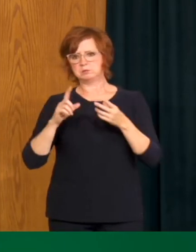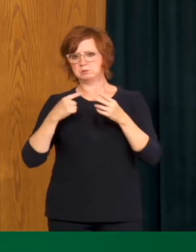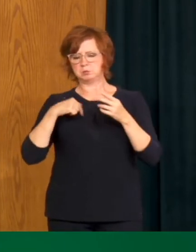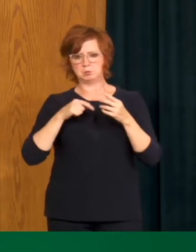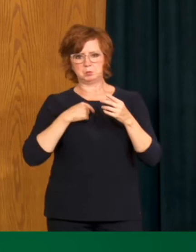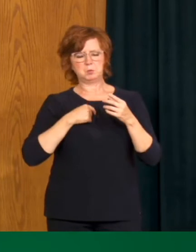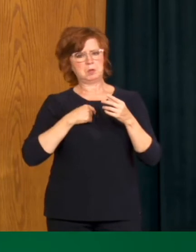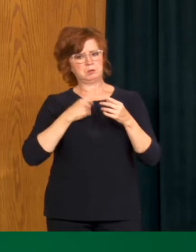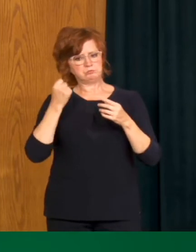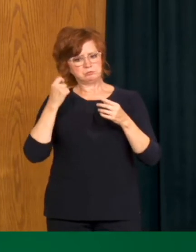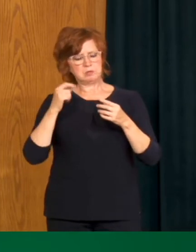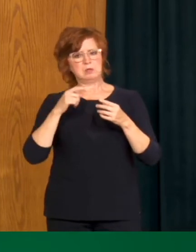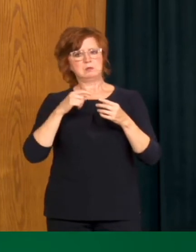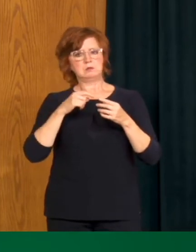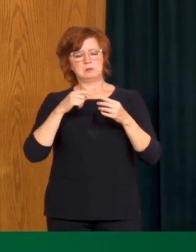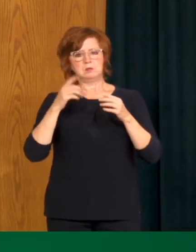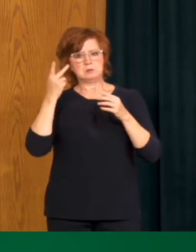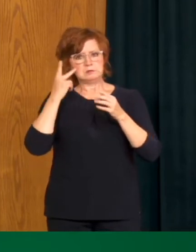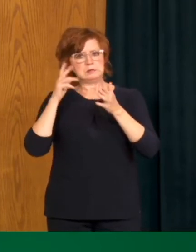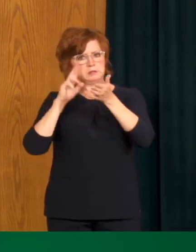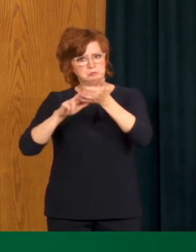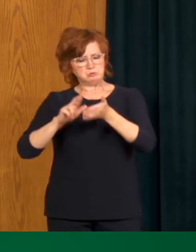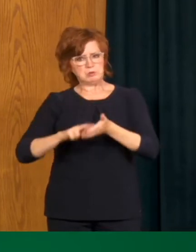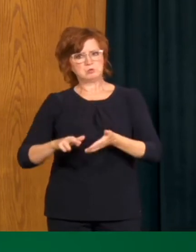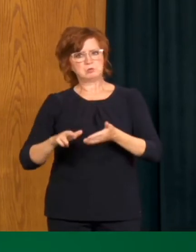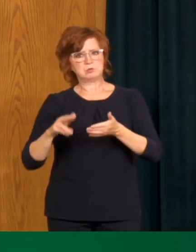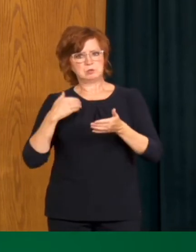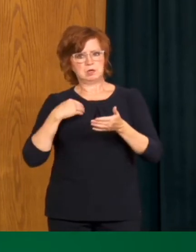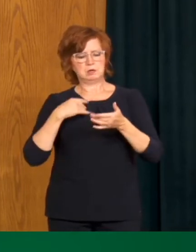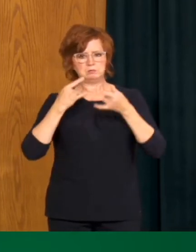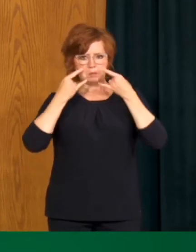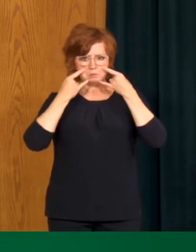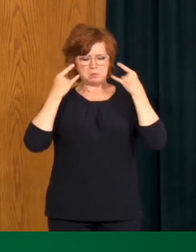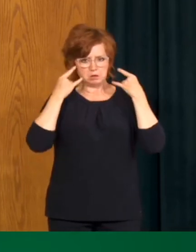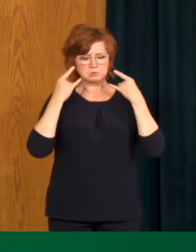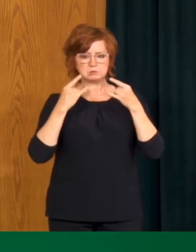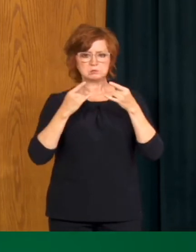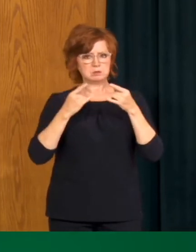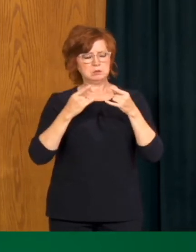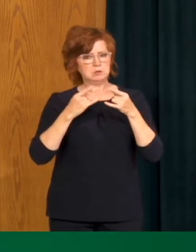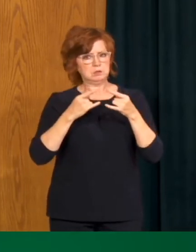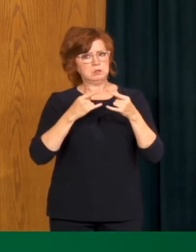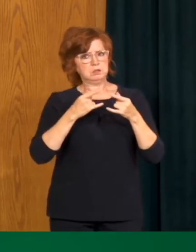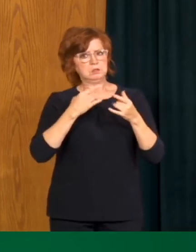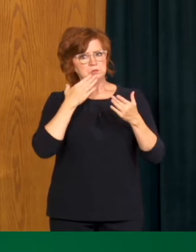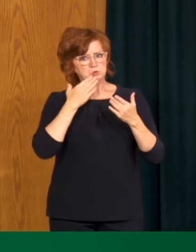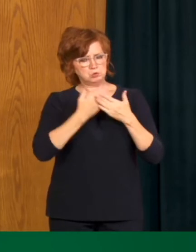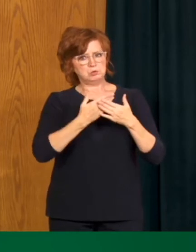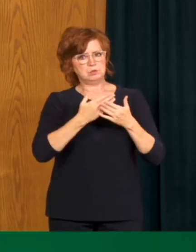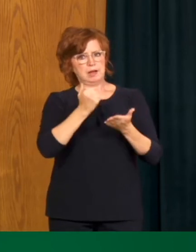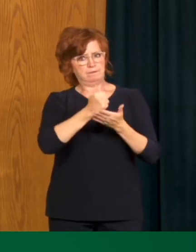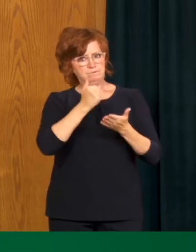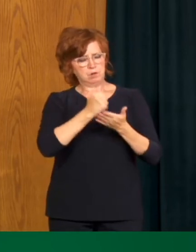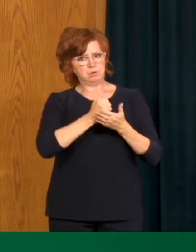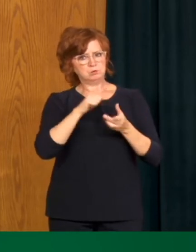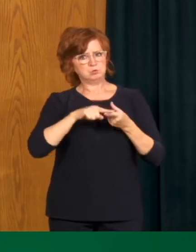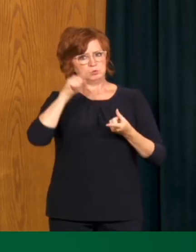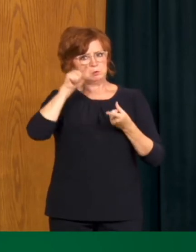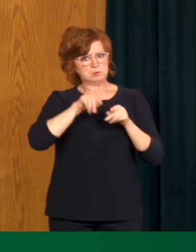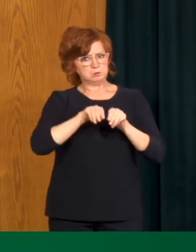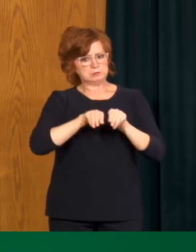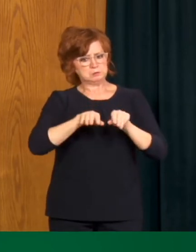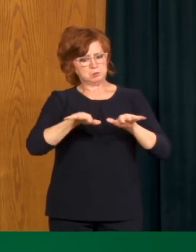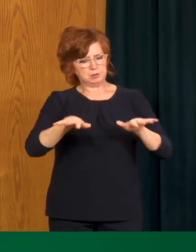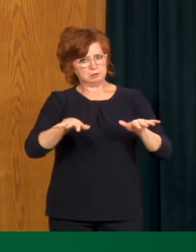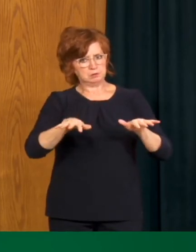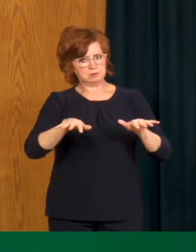we know masks, there's emerging evidence to say that non-medical masks do support containing the spread of the virus. However, that's in situations